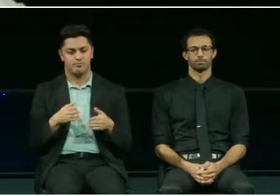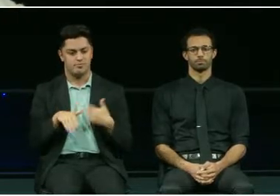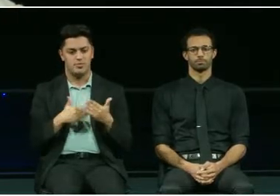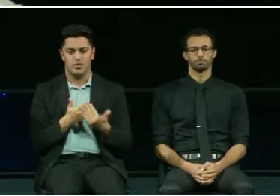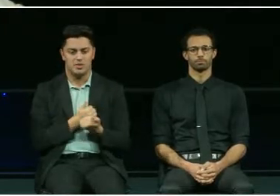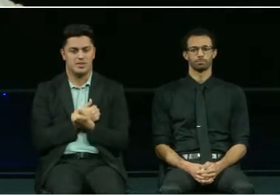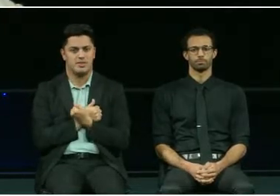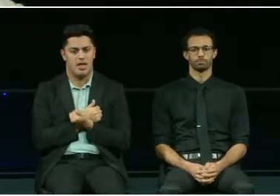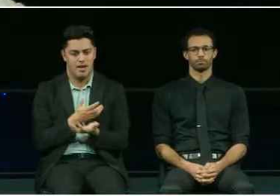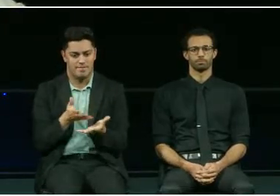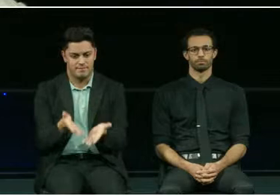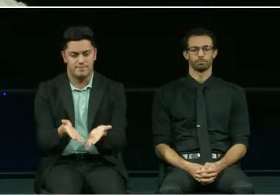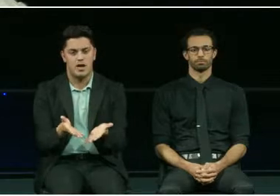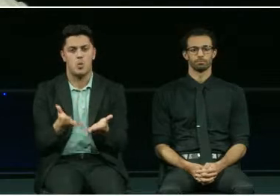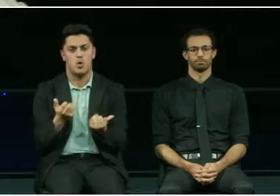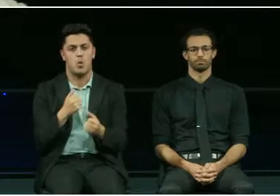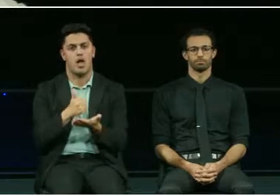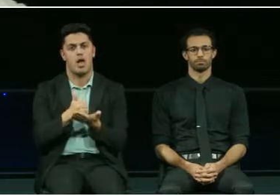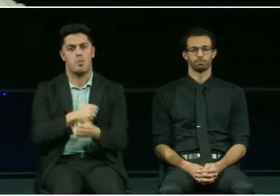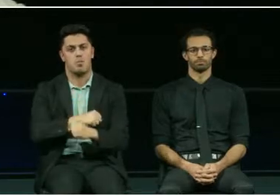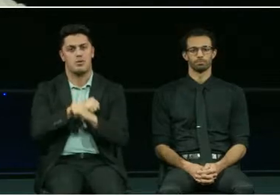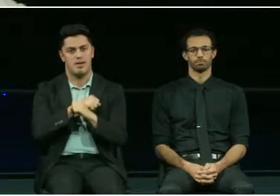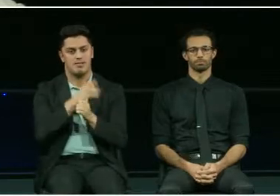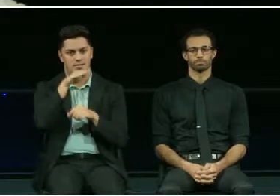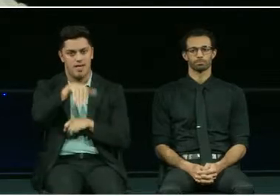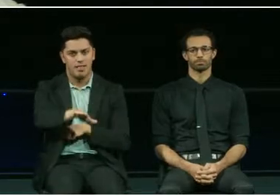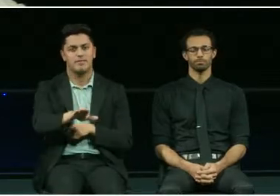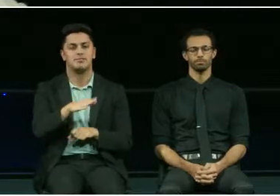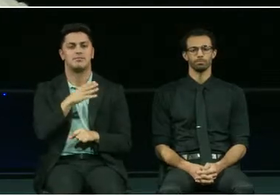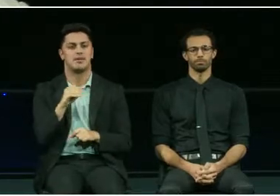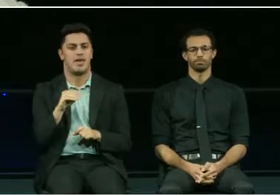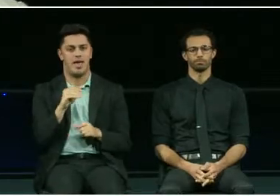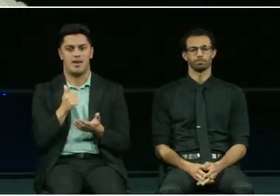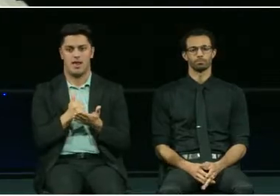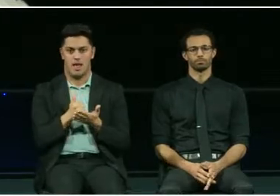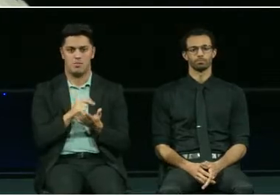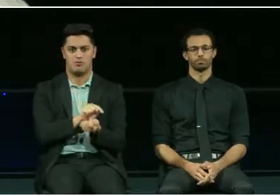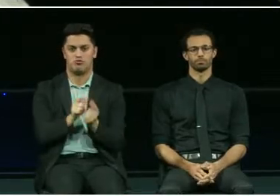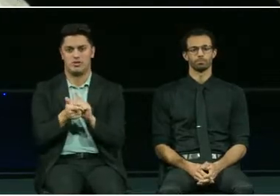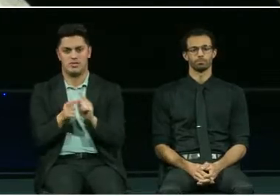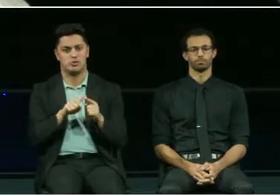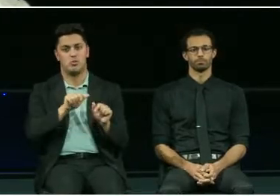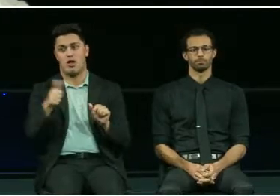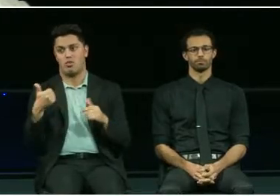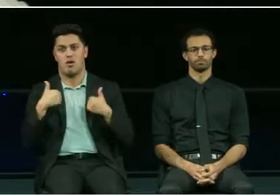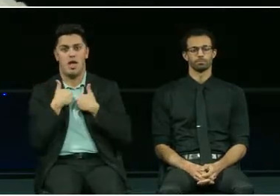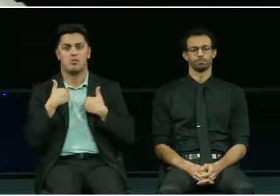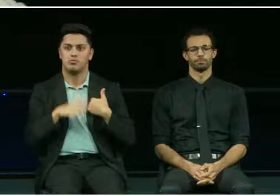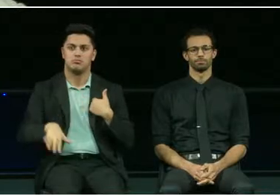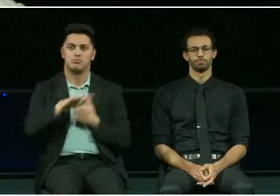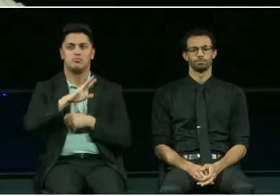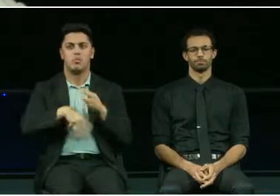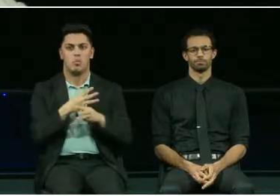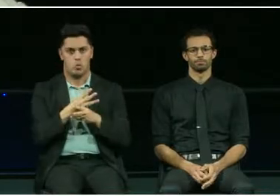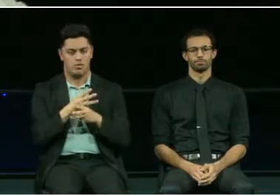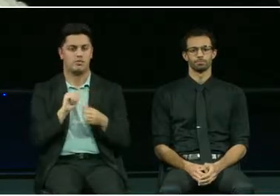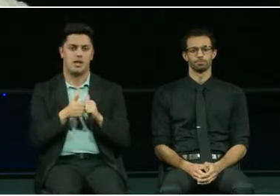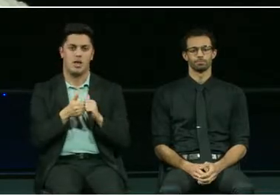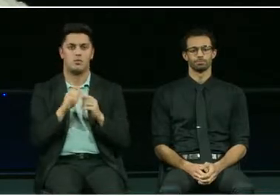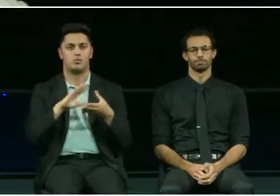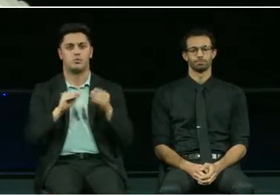there's all this love, and I wanted to help protect the elephants and also help that translate to other species across the world. And that's how this story came into